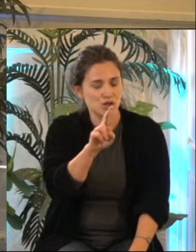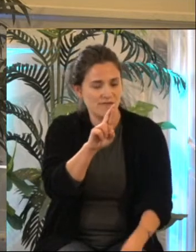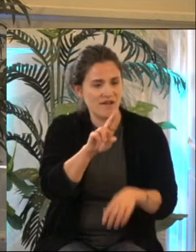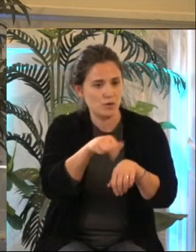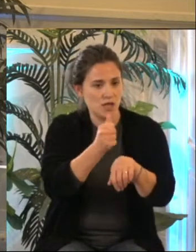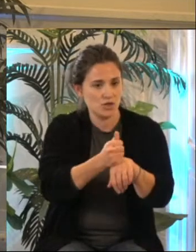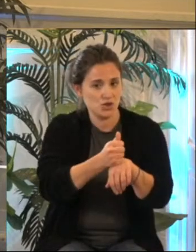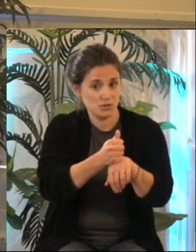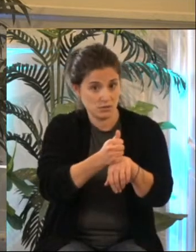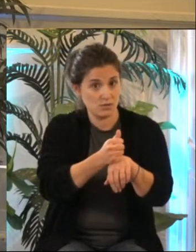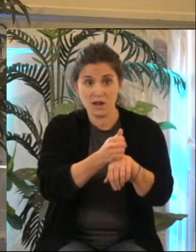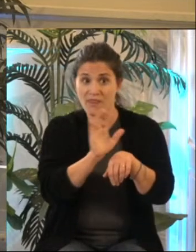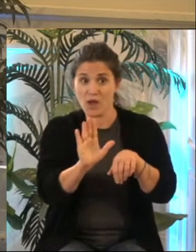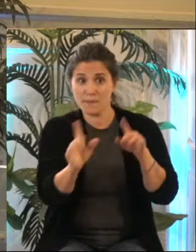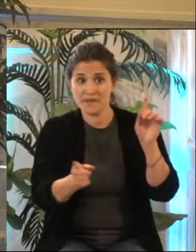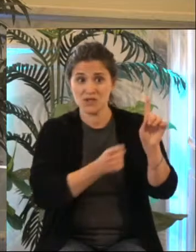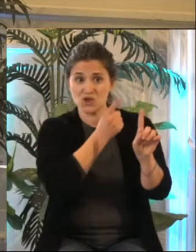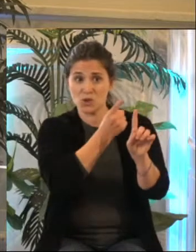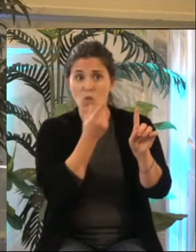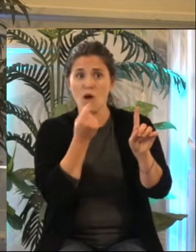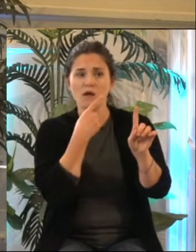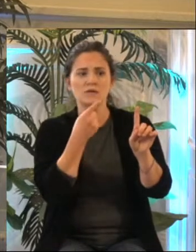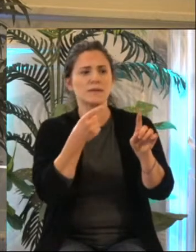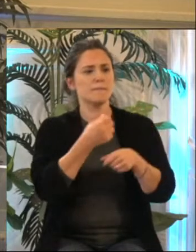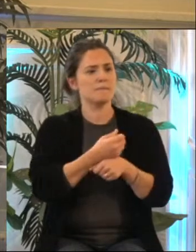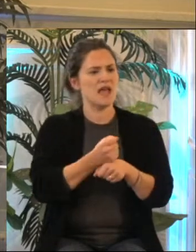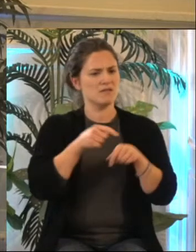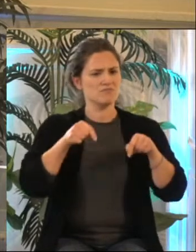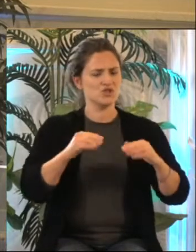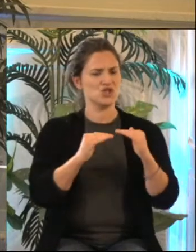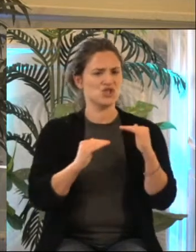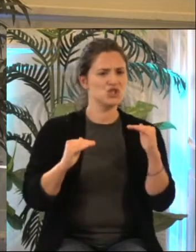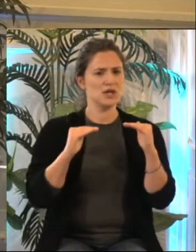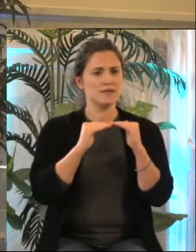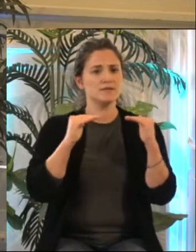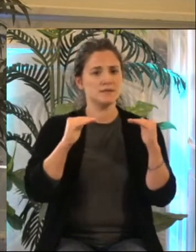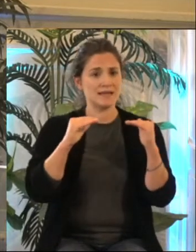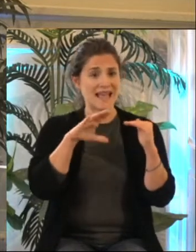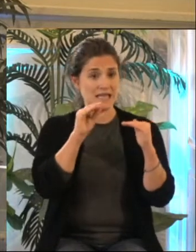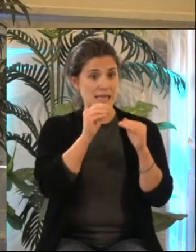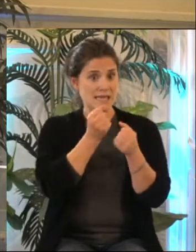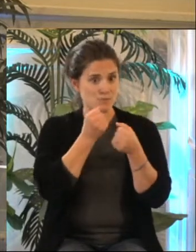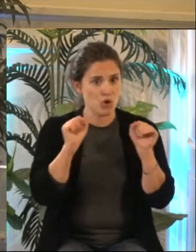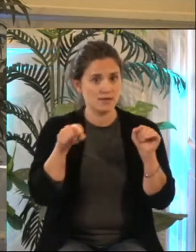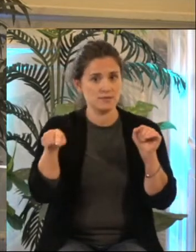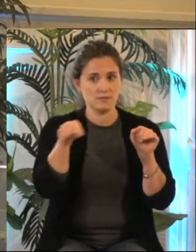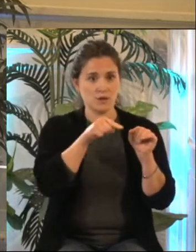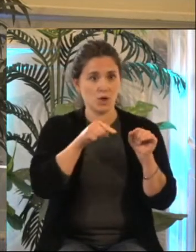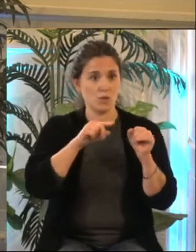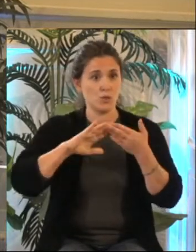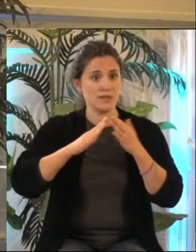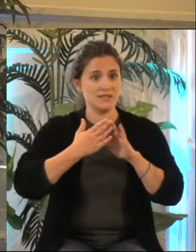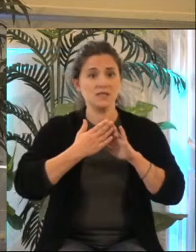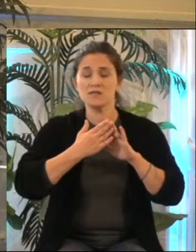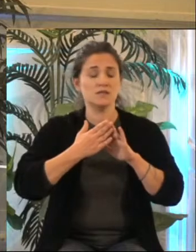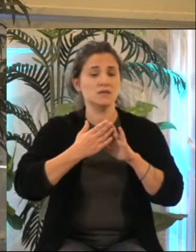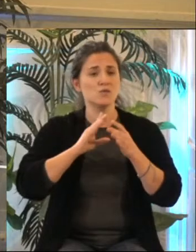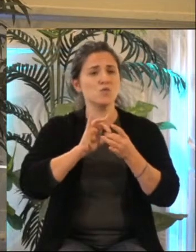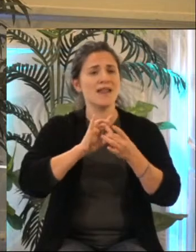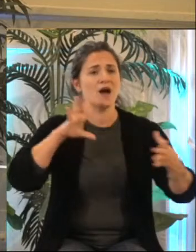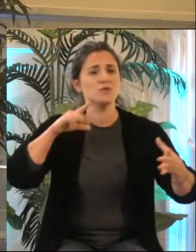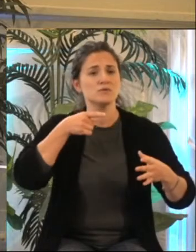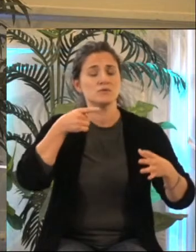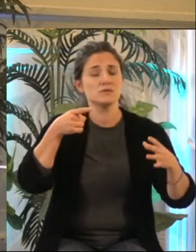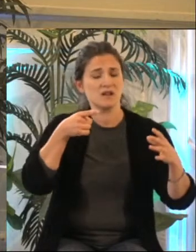mission of the Terence Crutcher Foundation is to create just and liberated communities free from violence